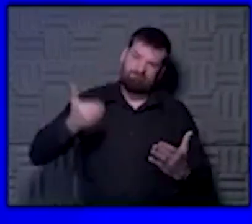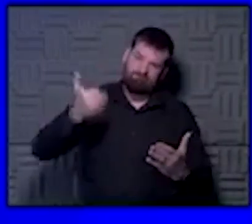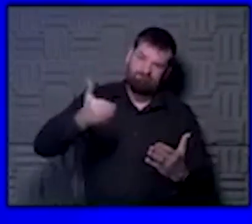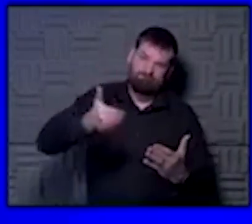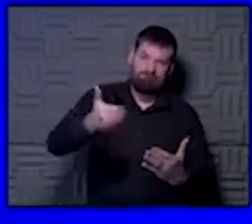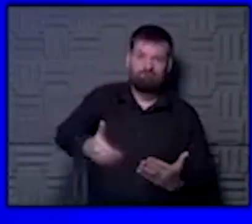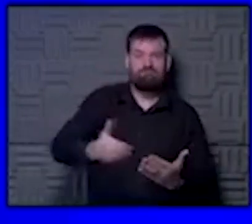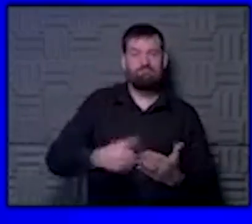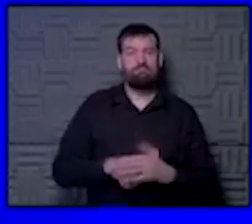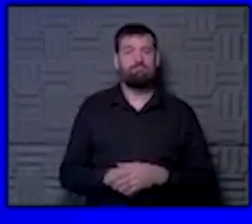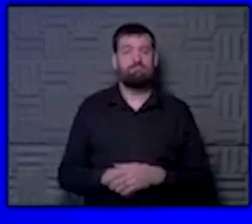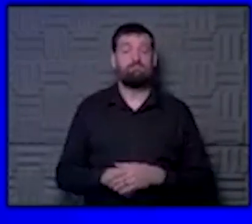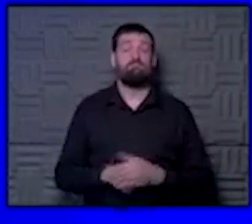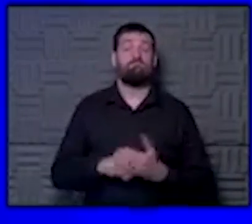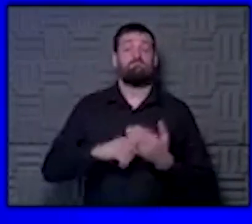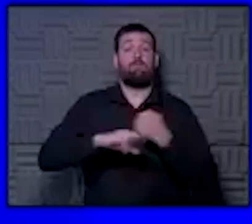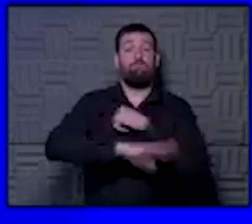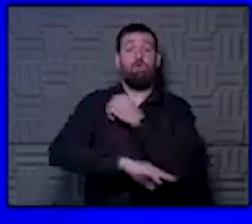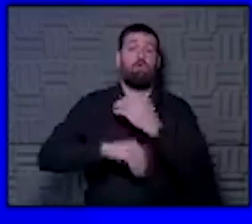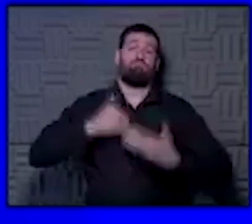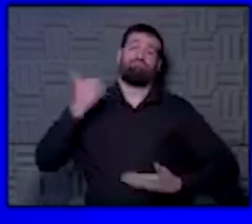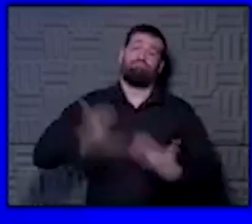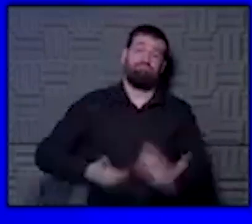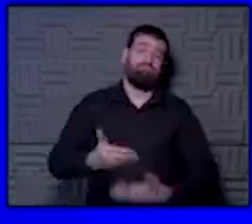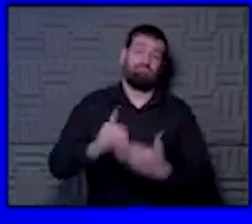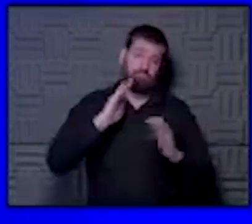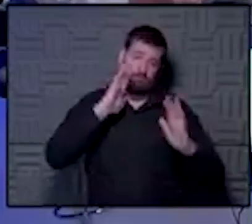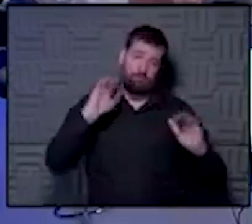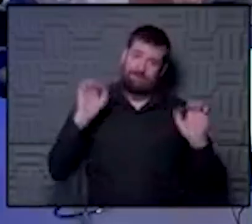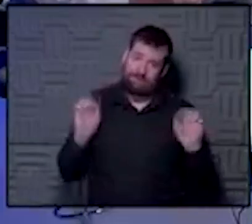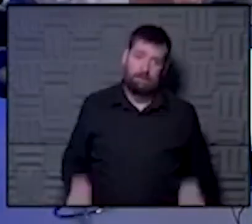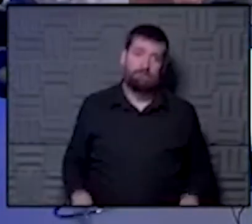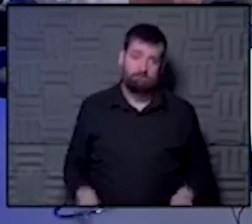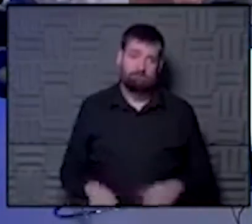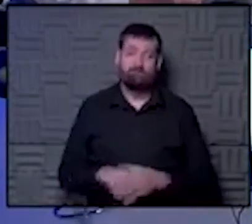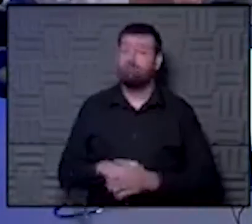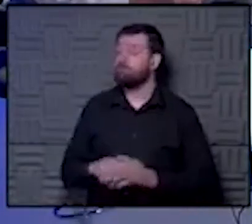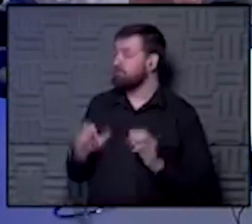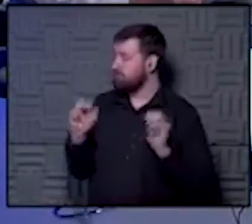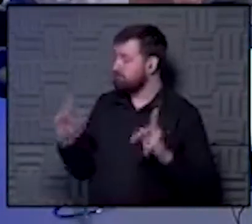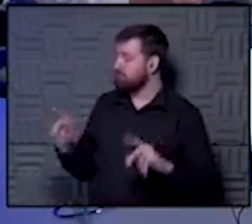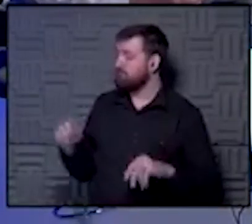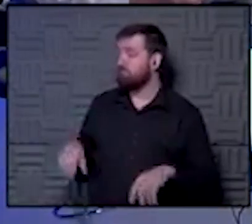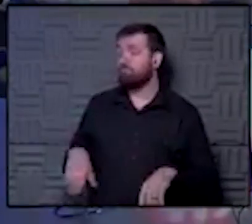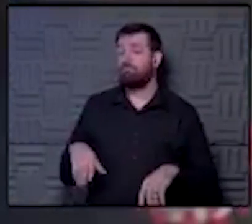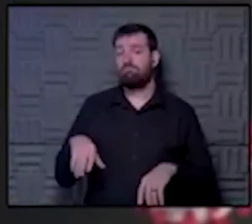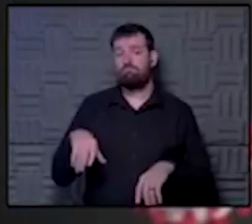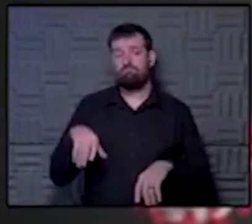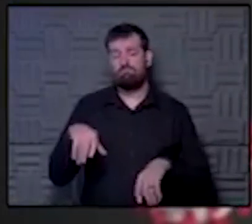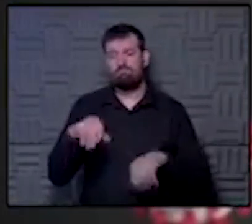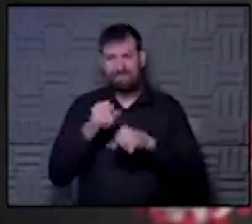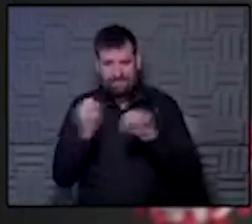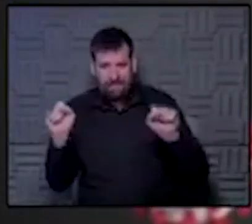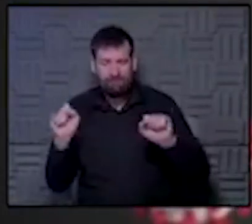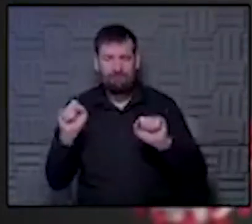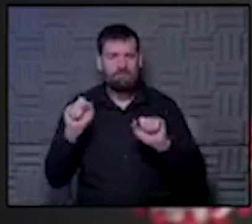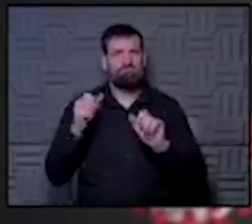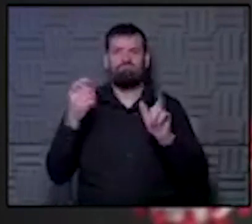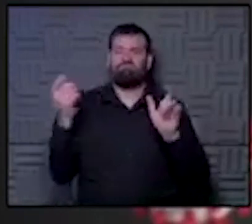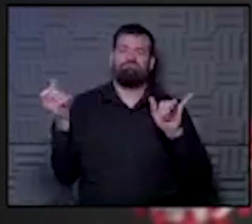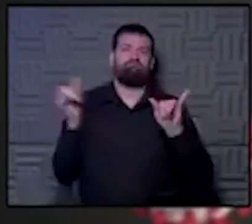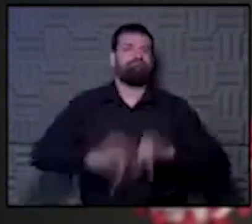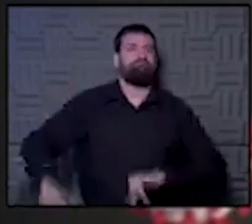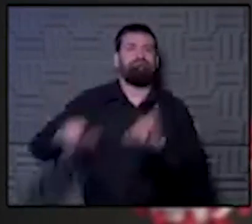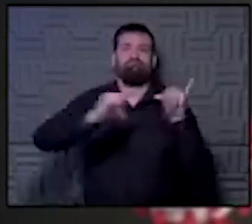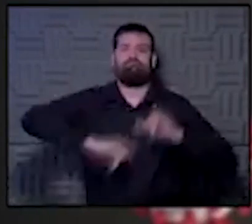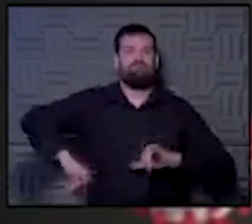hopefully, as we move through the fall, we'll be able to get that. Okay. Other than being safe and carrying with us the pillars of